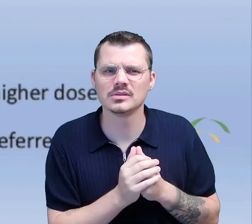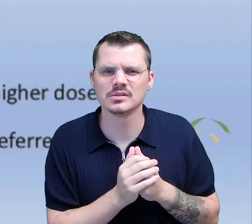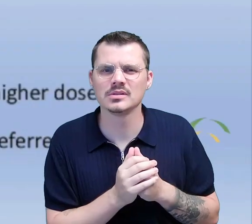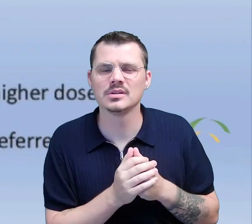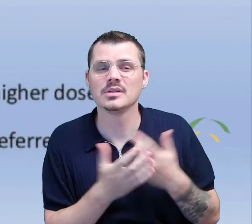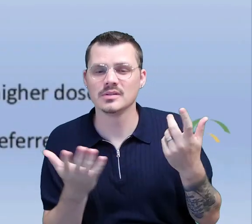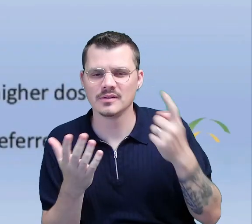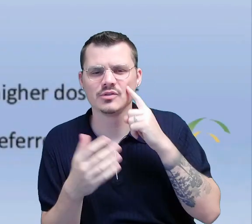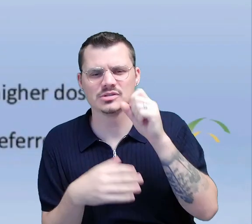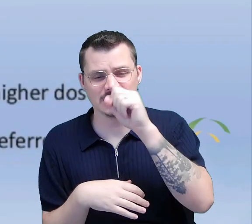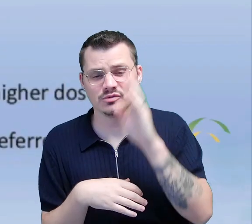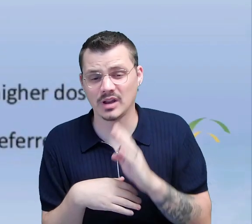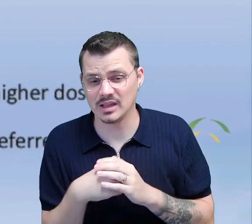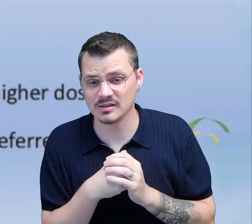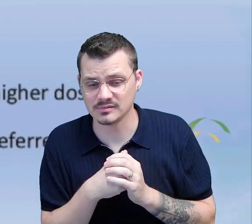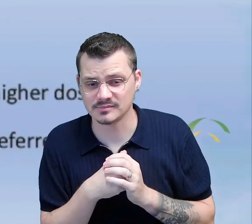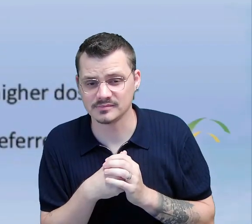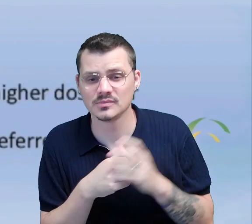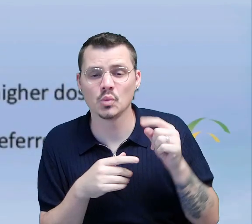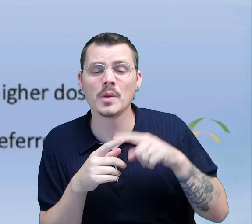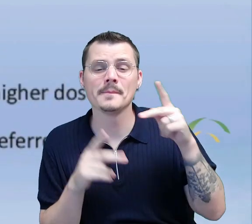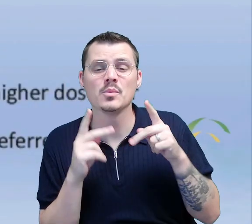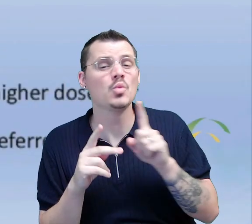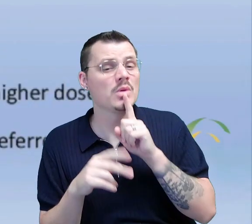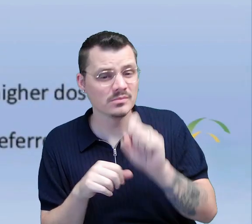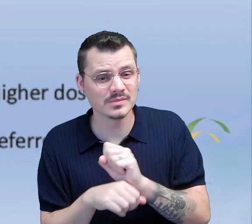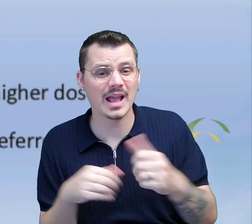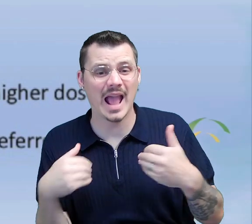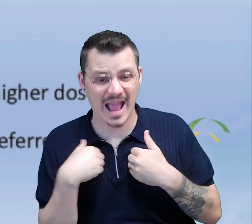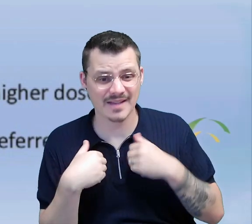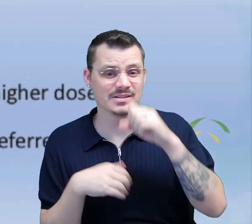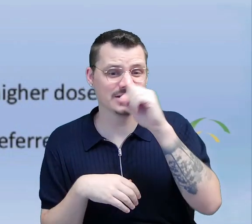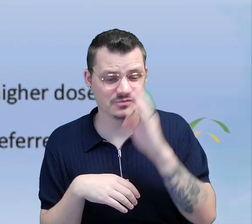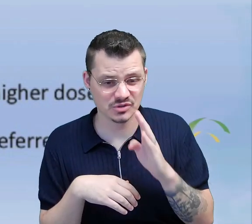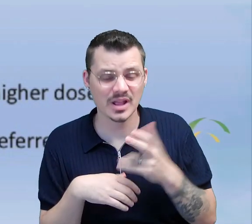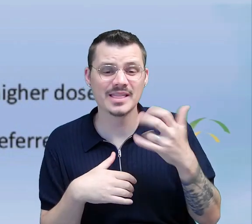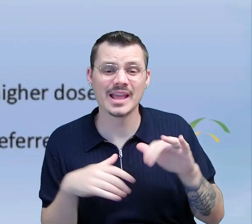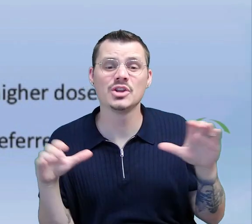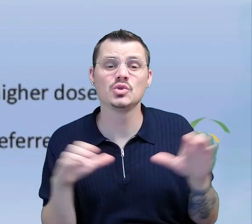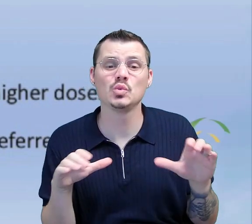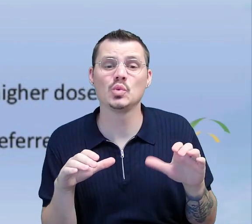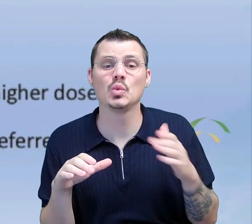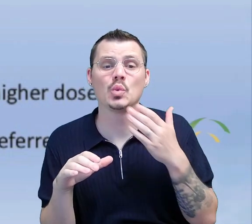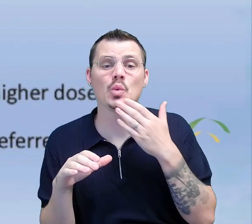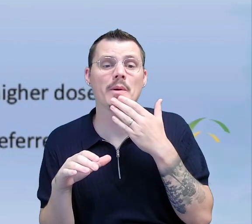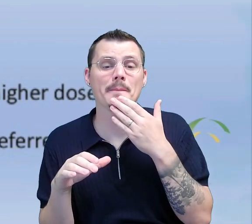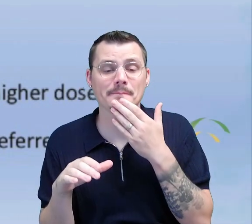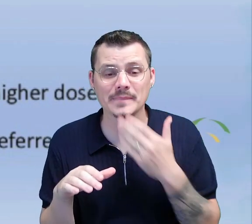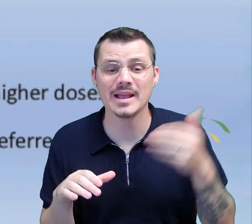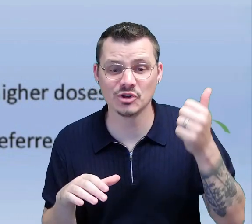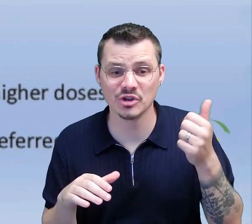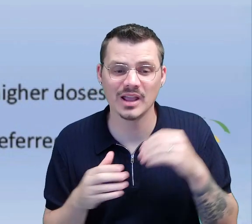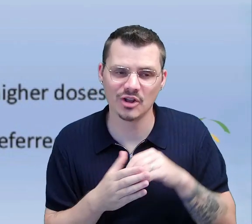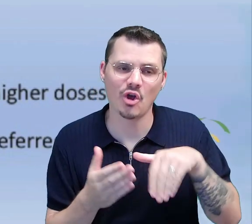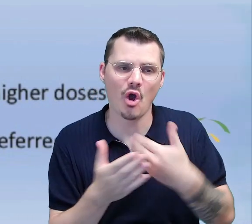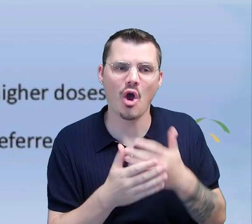It's a textbook, obviously, for schizophrenia. And when people really do have schizophrenia, they do better